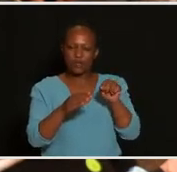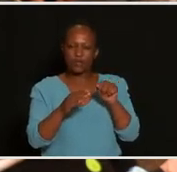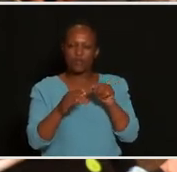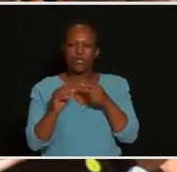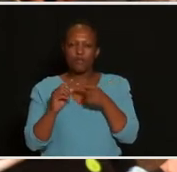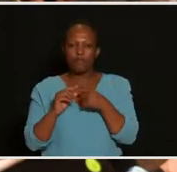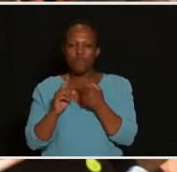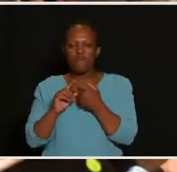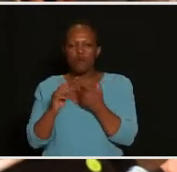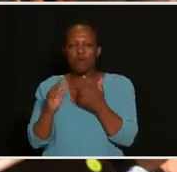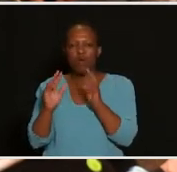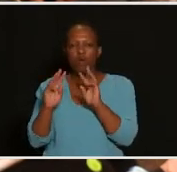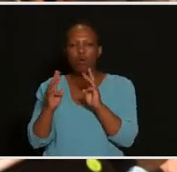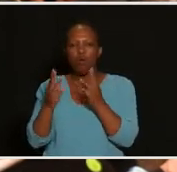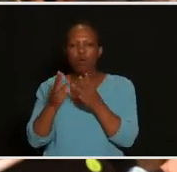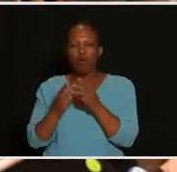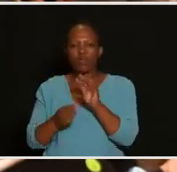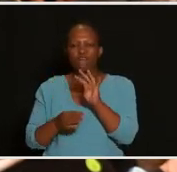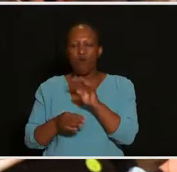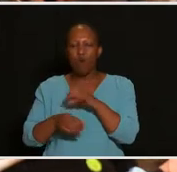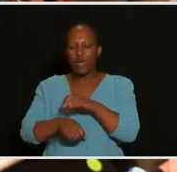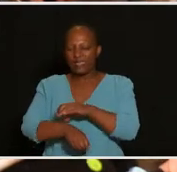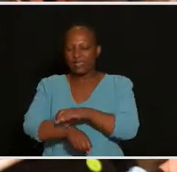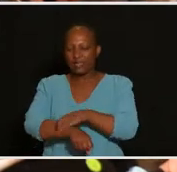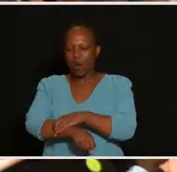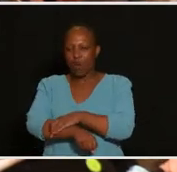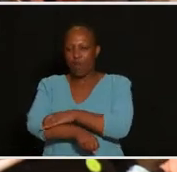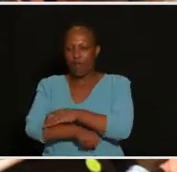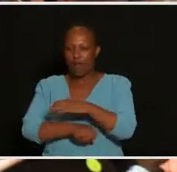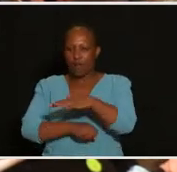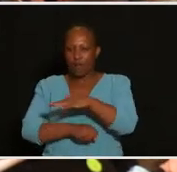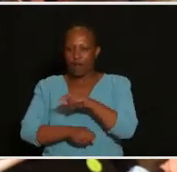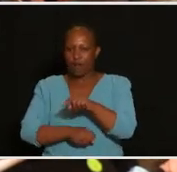12 personally so